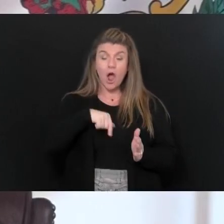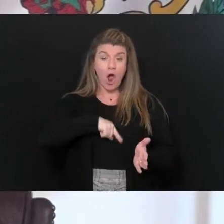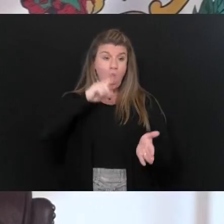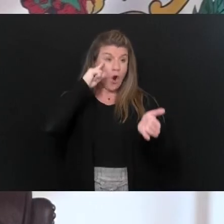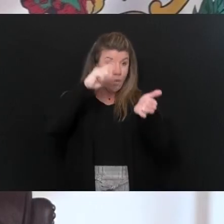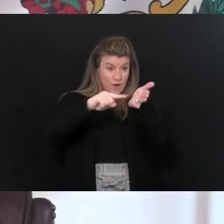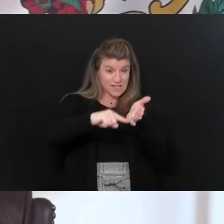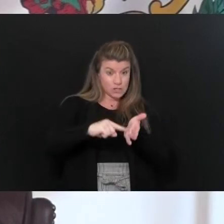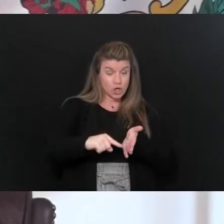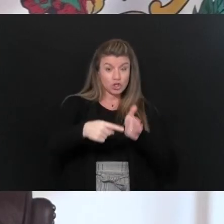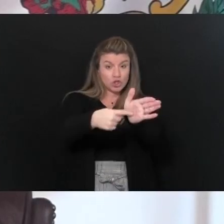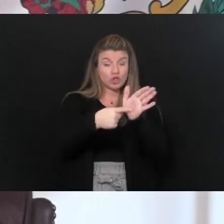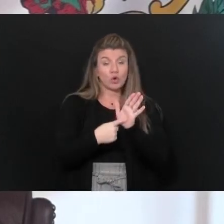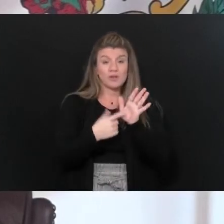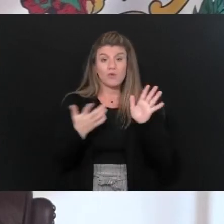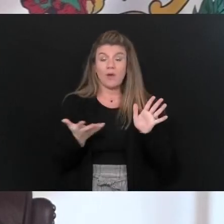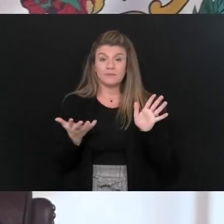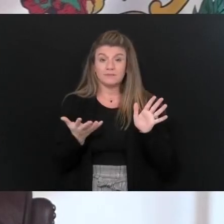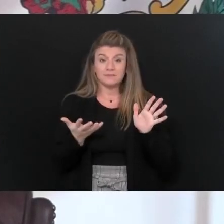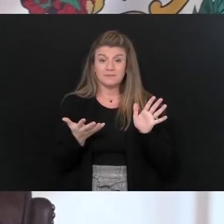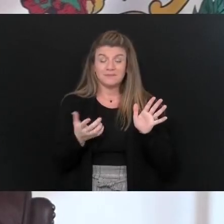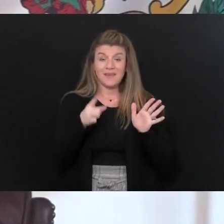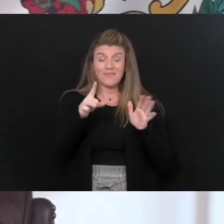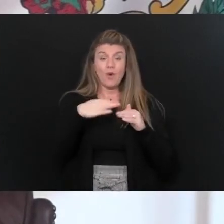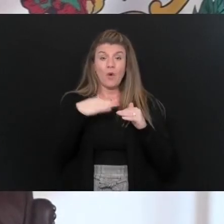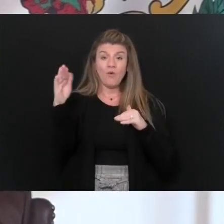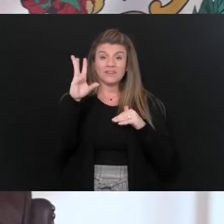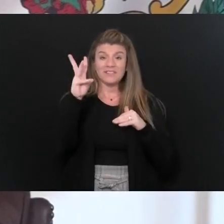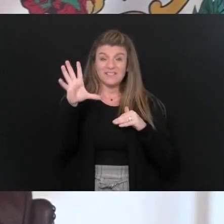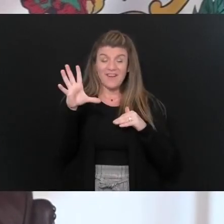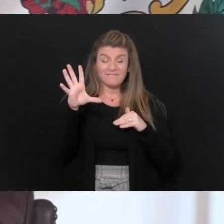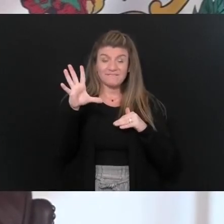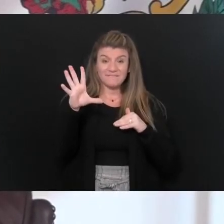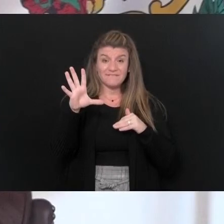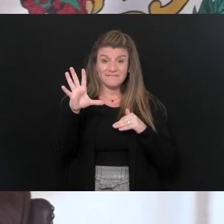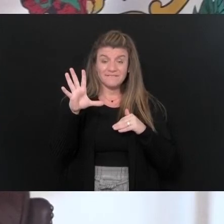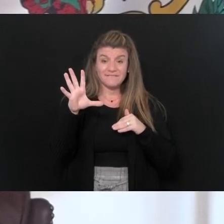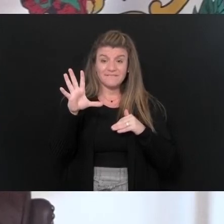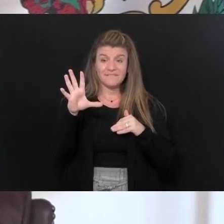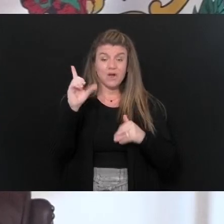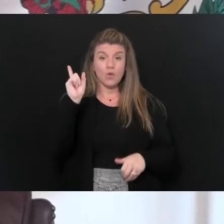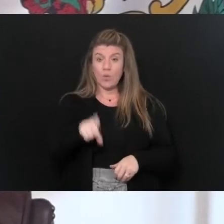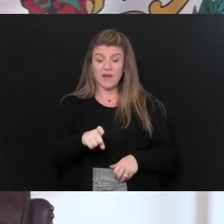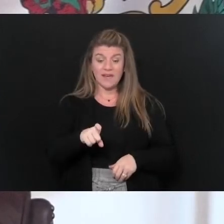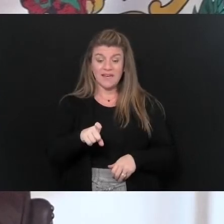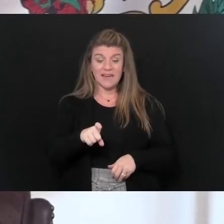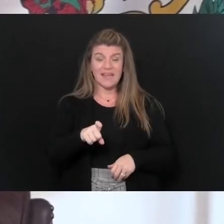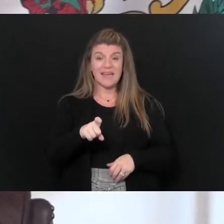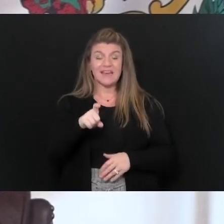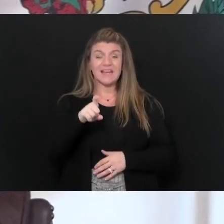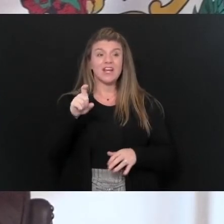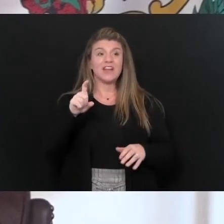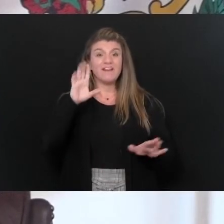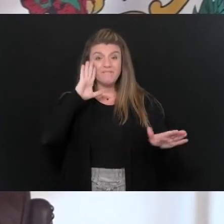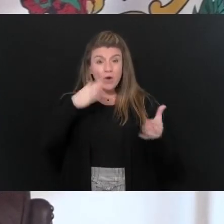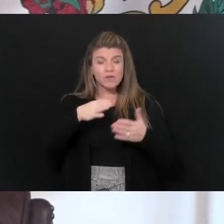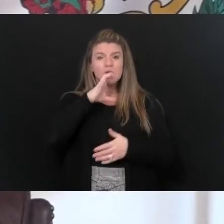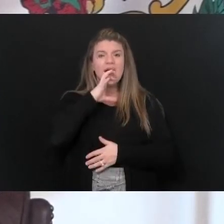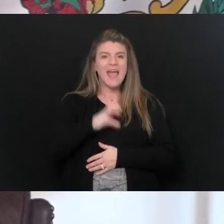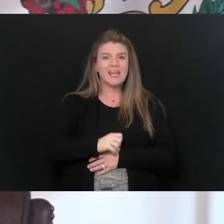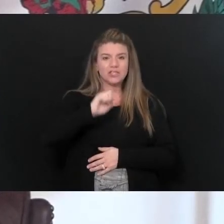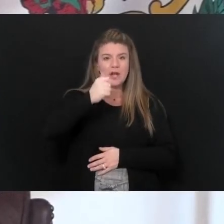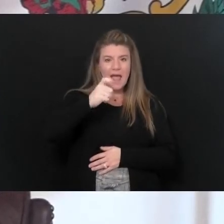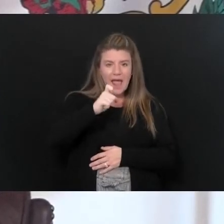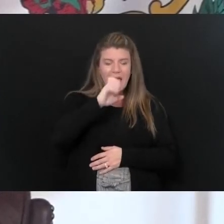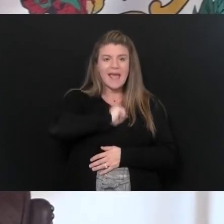really boils right back down to this. If you're 65 years of age or older, we need to be dealing with age. That's